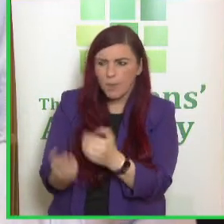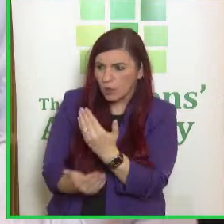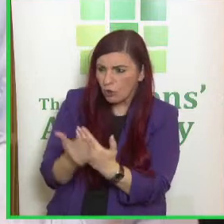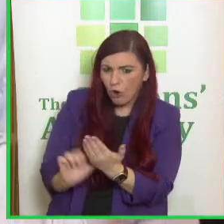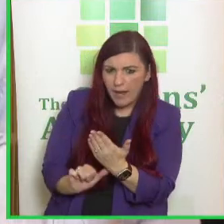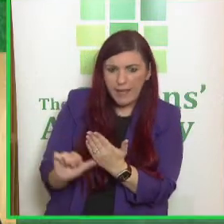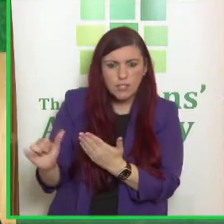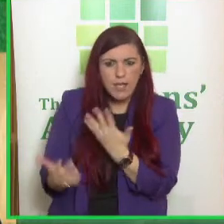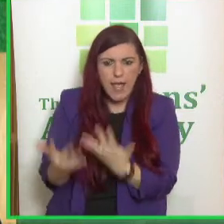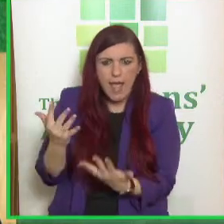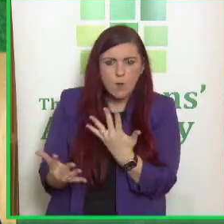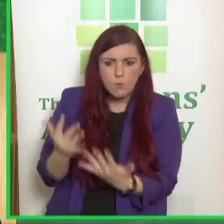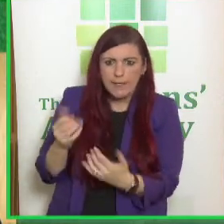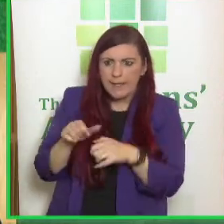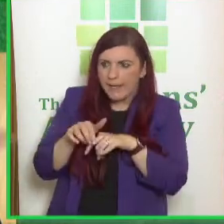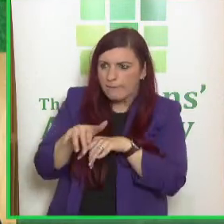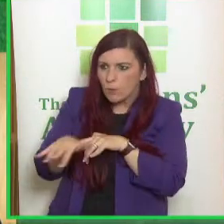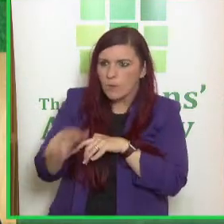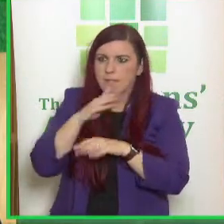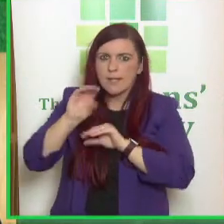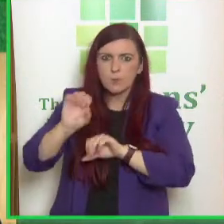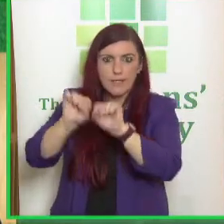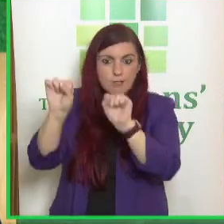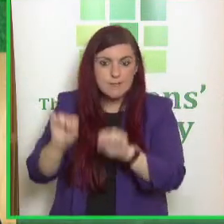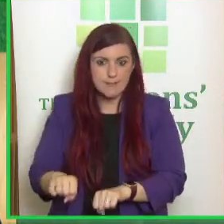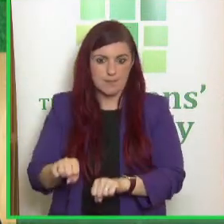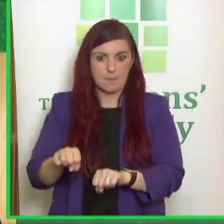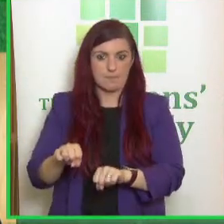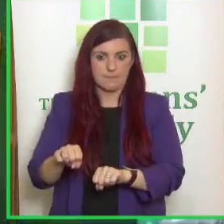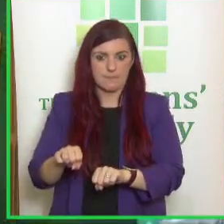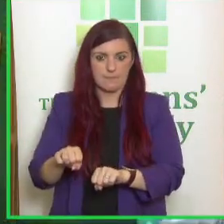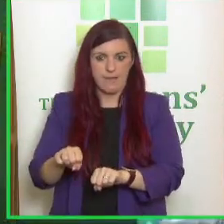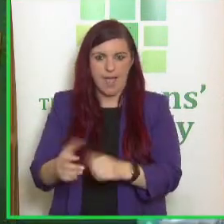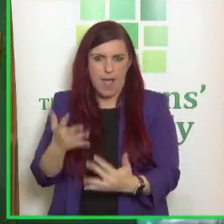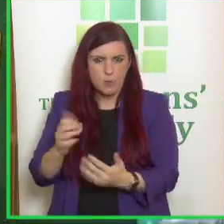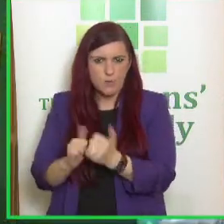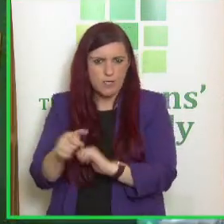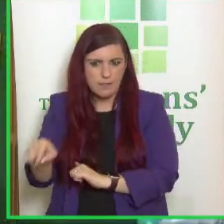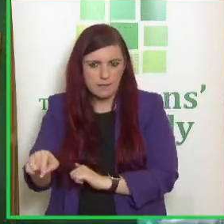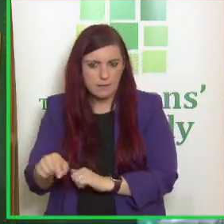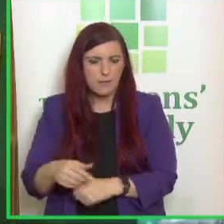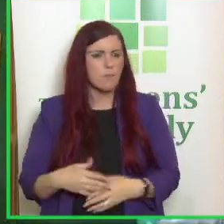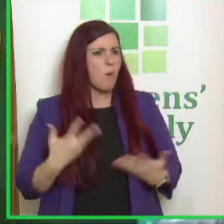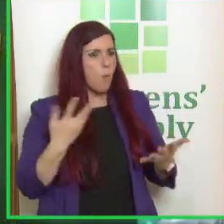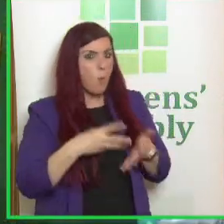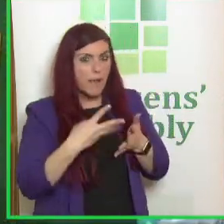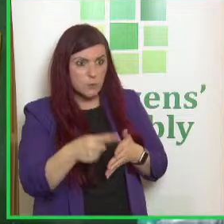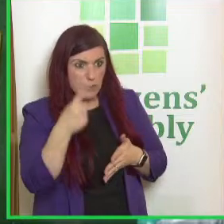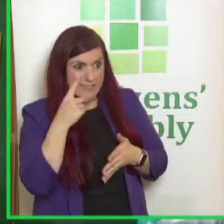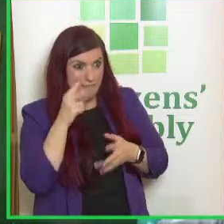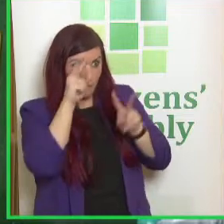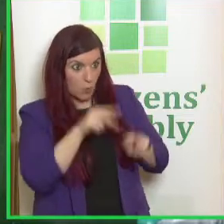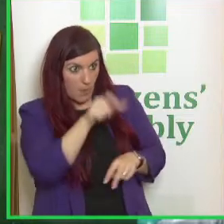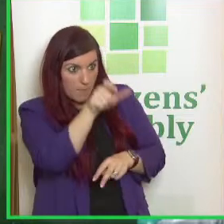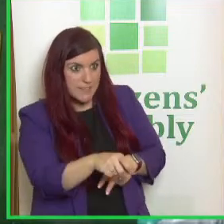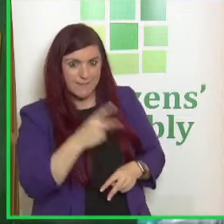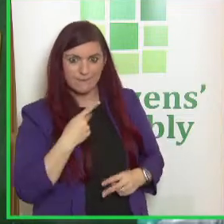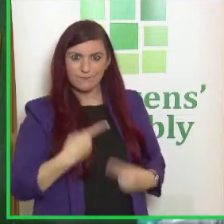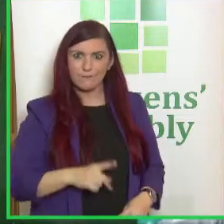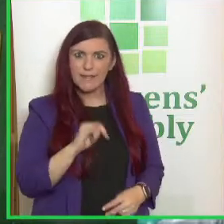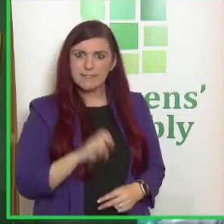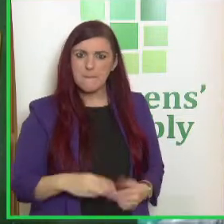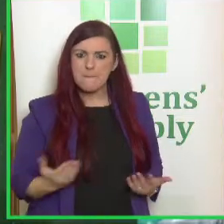do we improve our education system and their experience of the education system? But at what point do we see them as victims? Because a 30 and